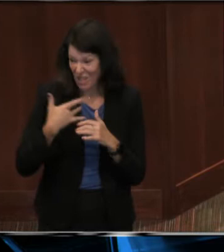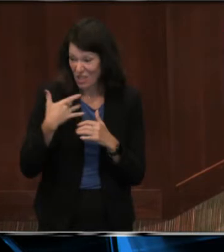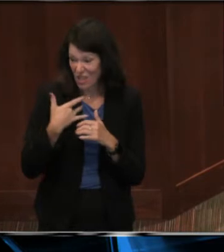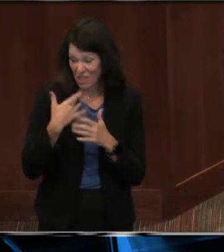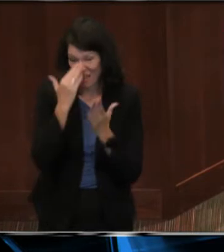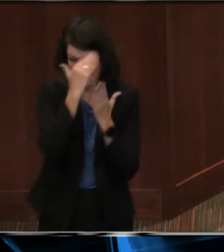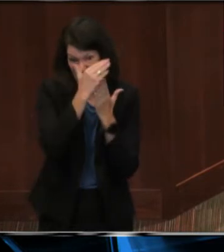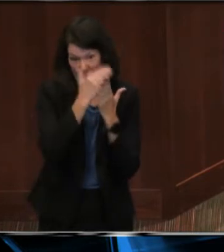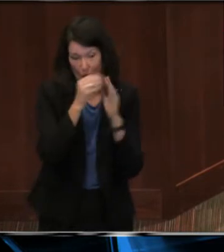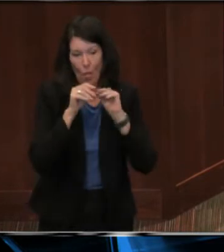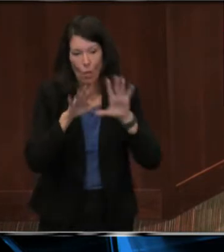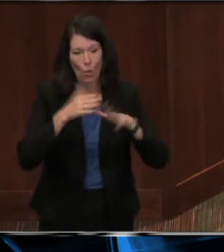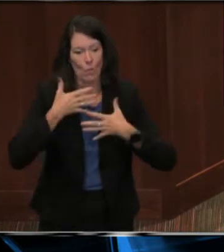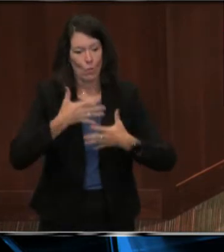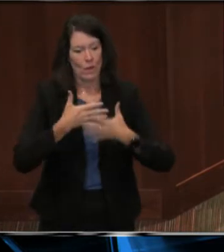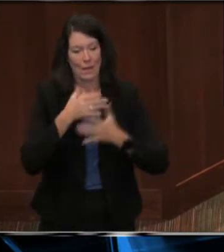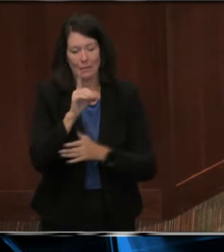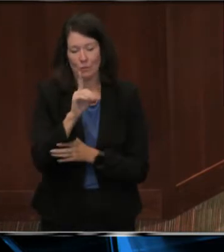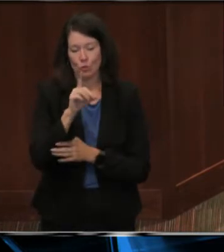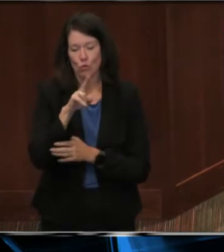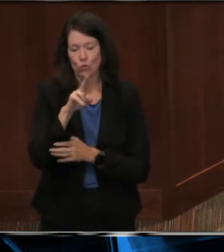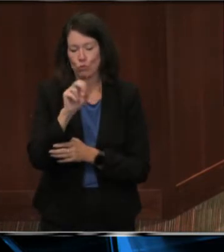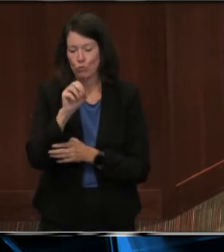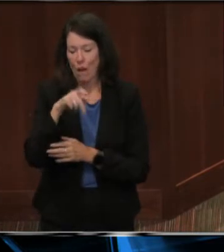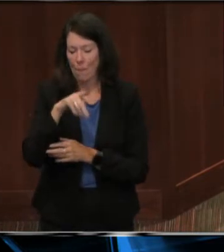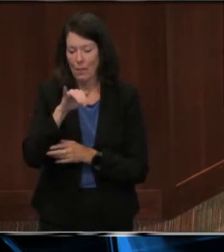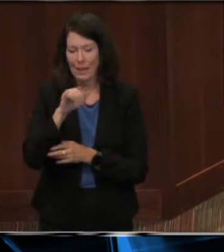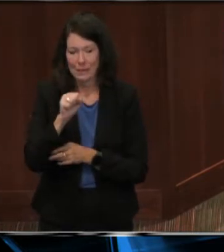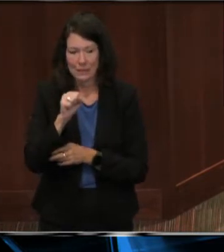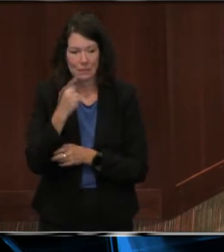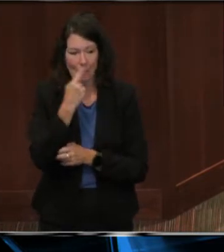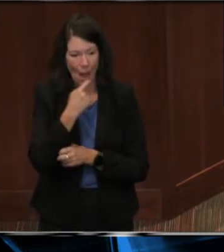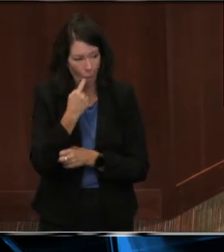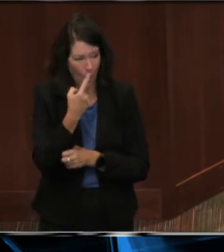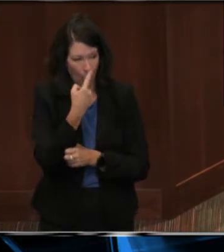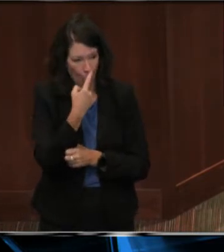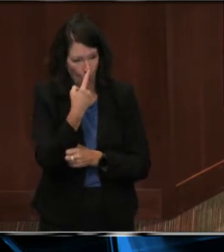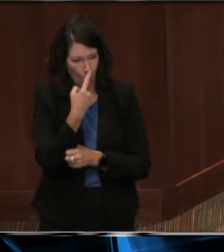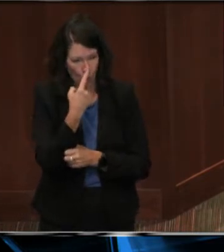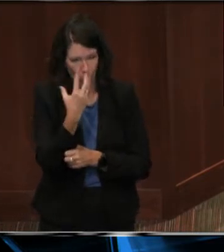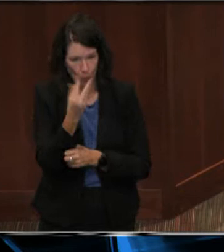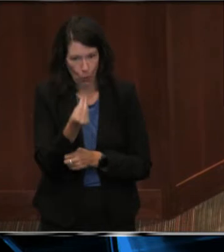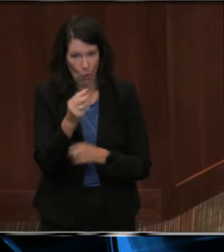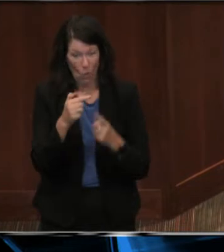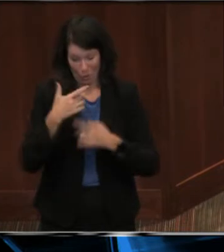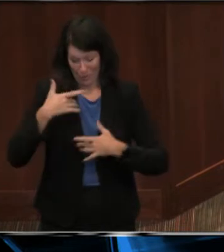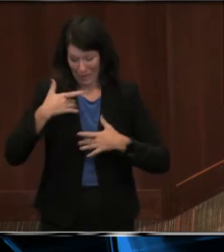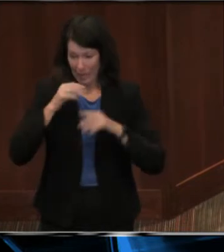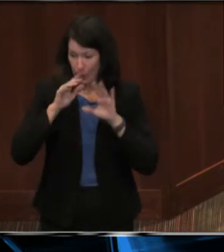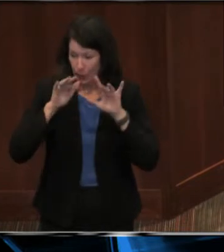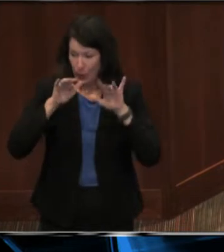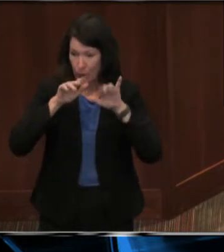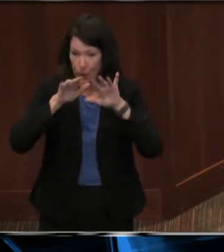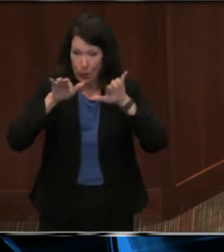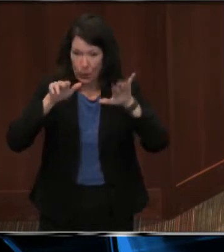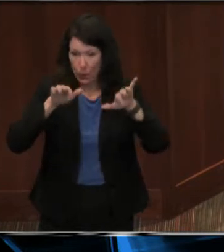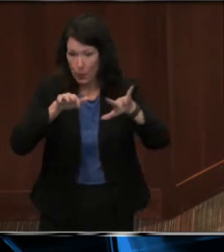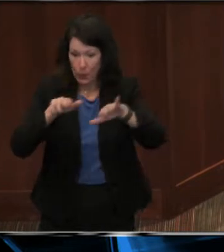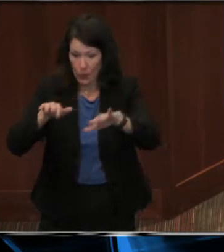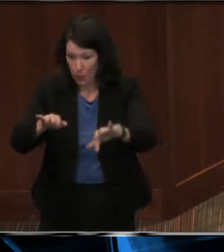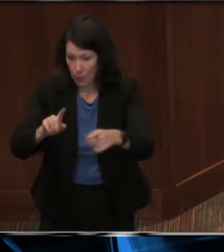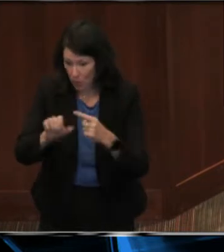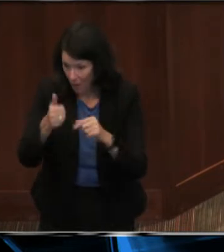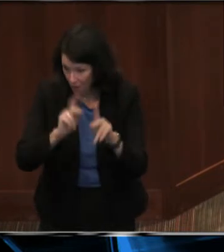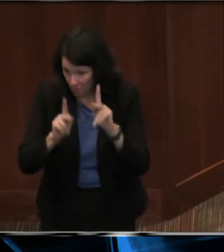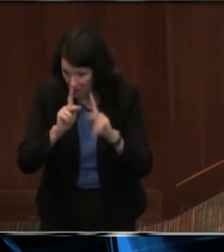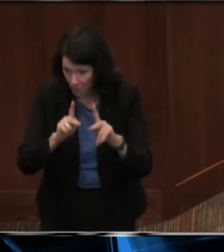predominantly spread through respiratory droplets. They leave our mouth and nose when we're infected, and they travel to others, and